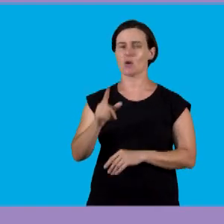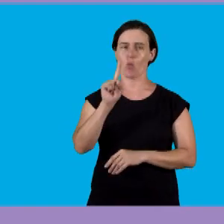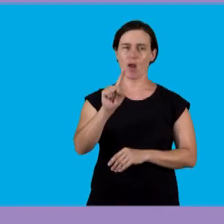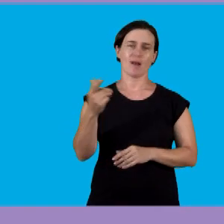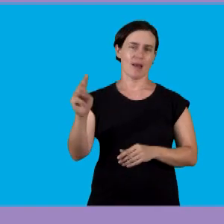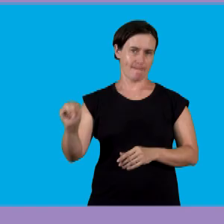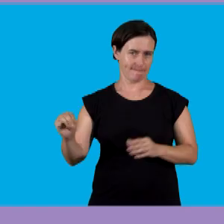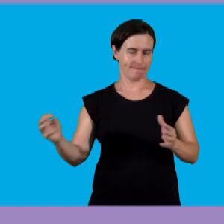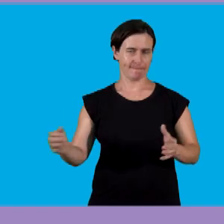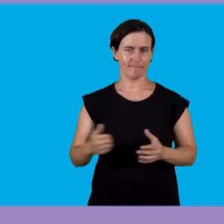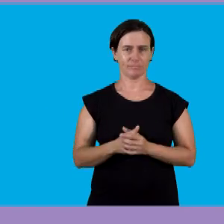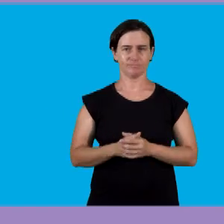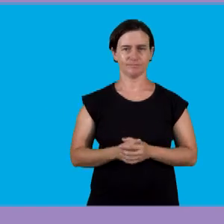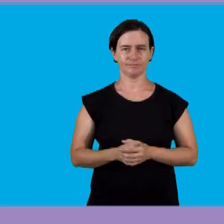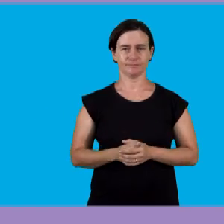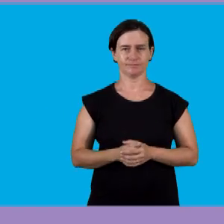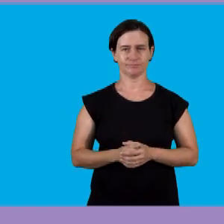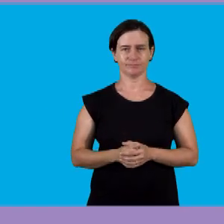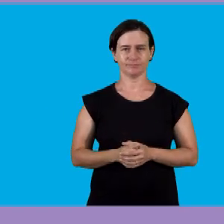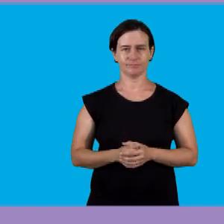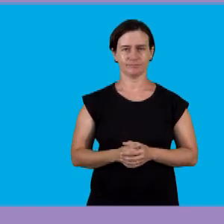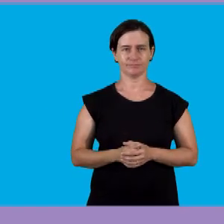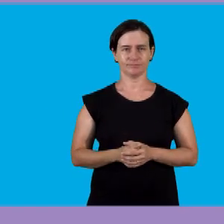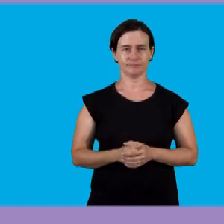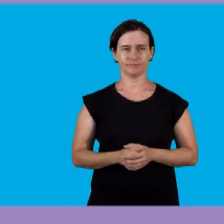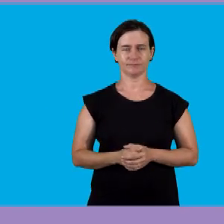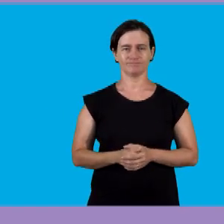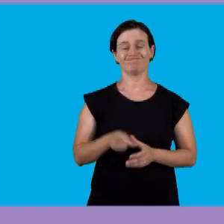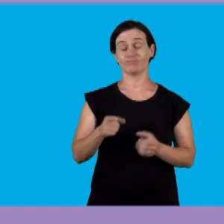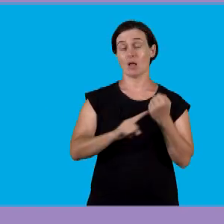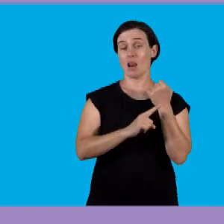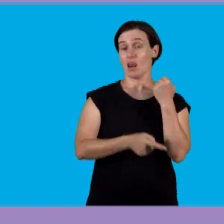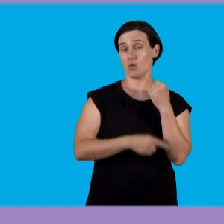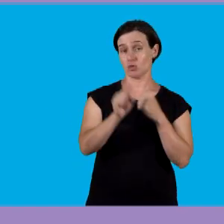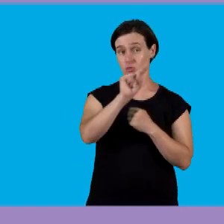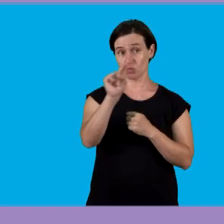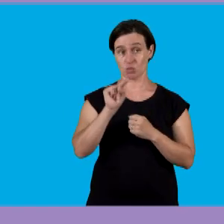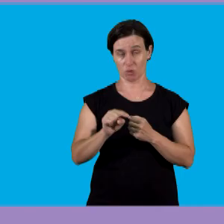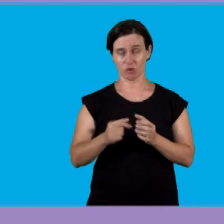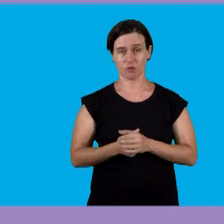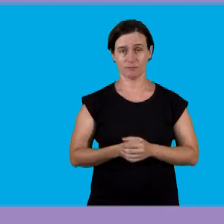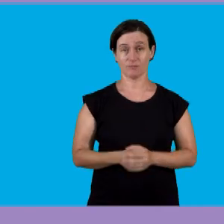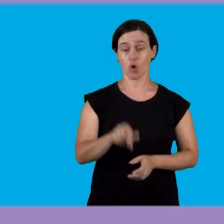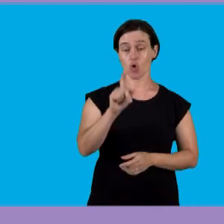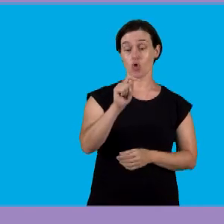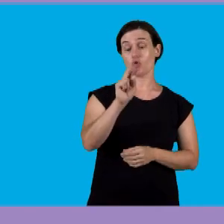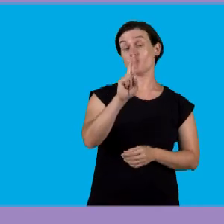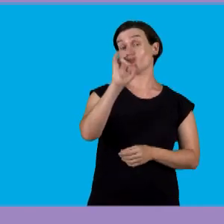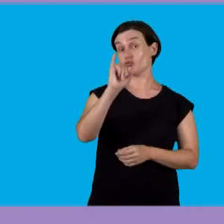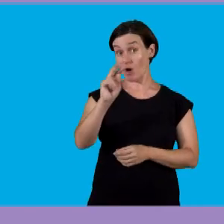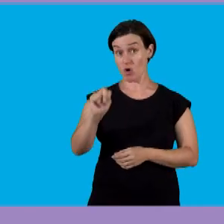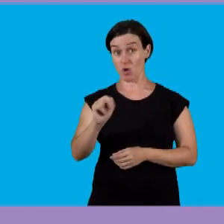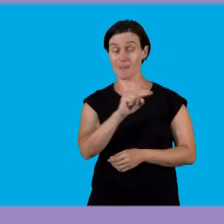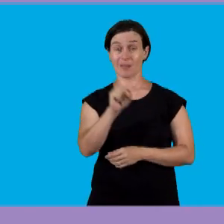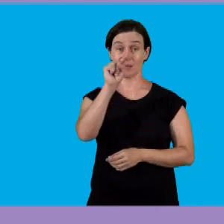going to write that variable as it is. Let's look at our last practice question there. We have a trinomial that is